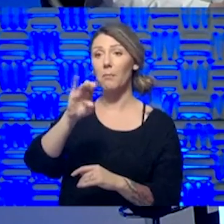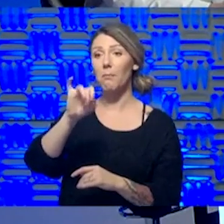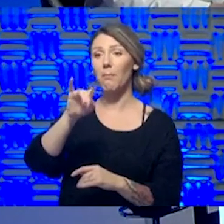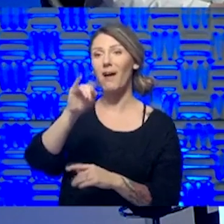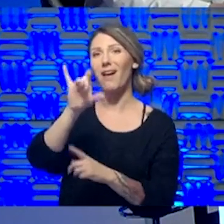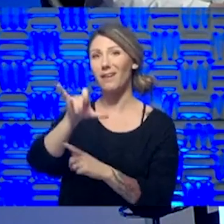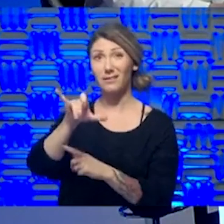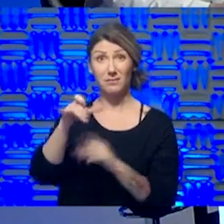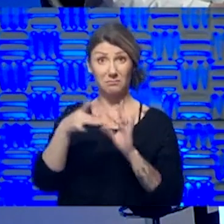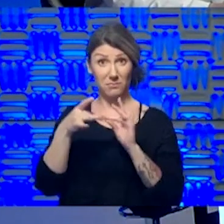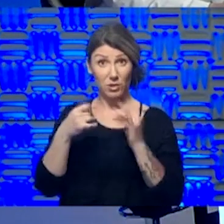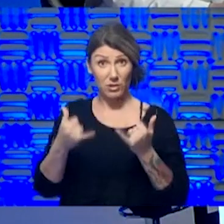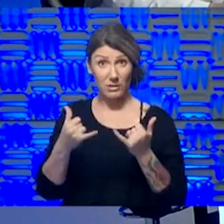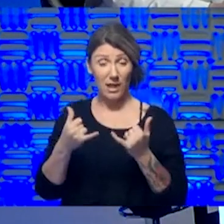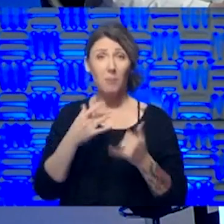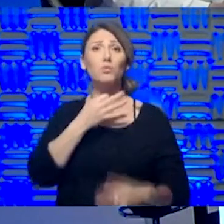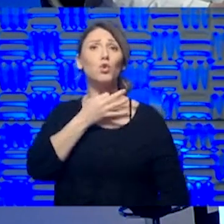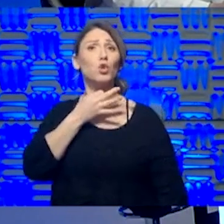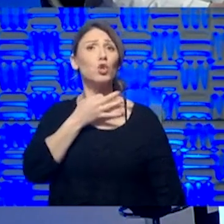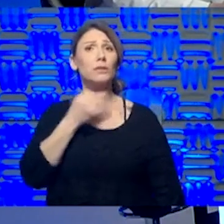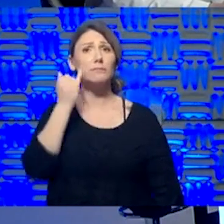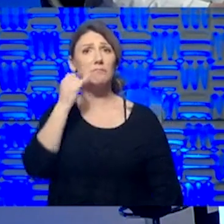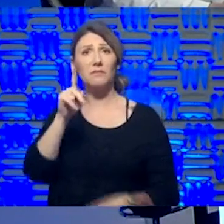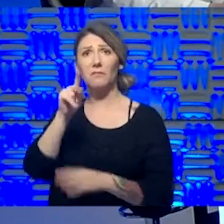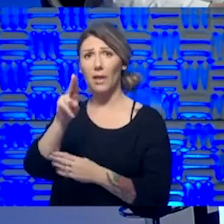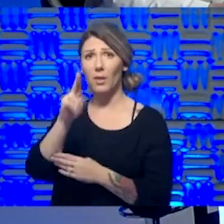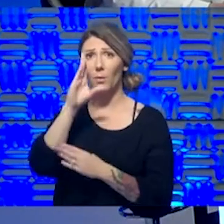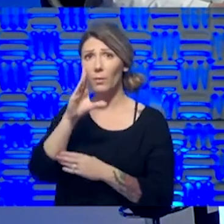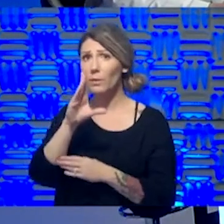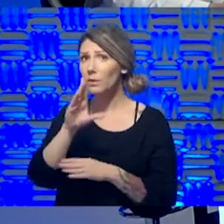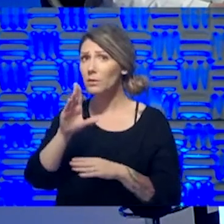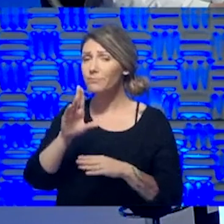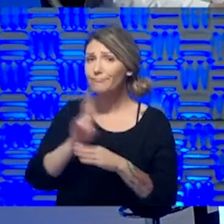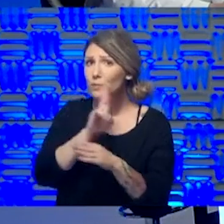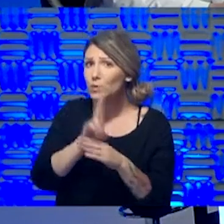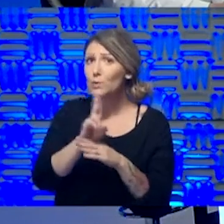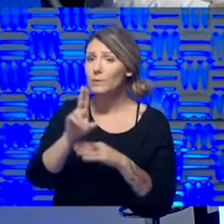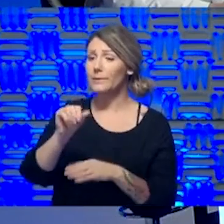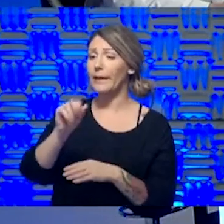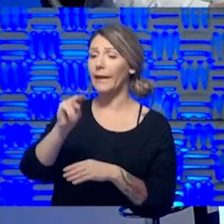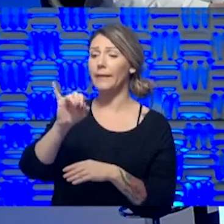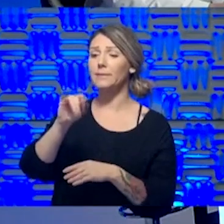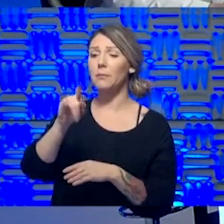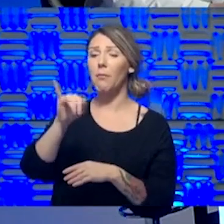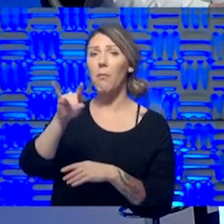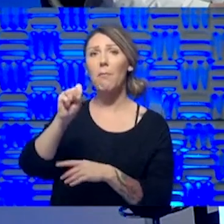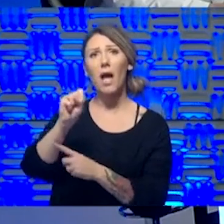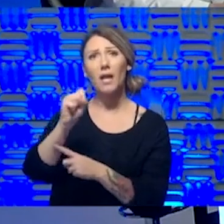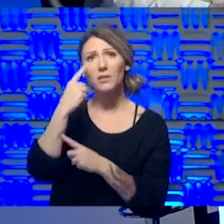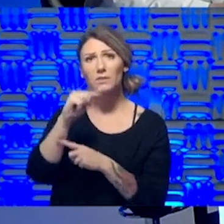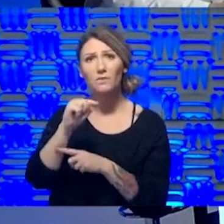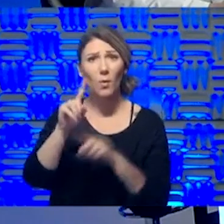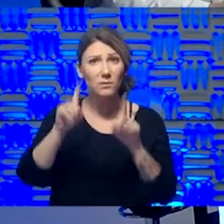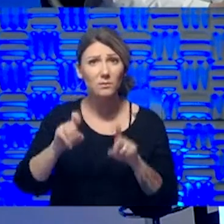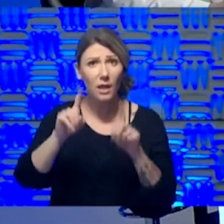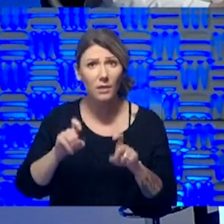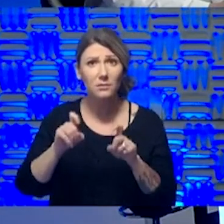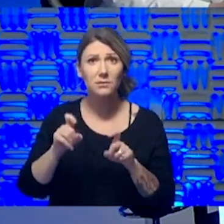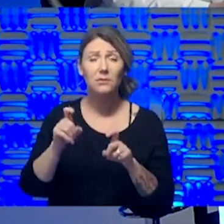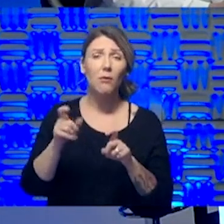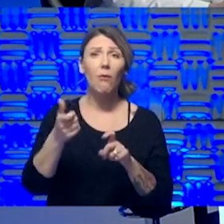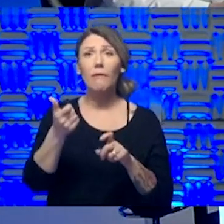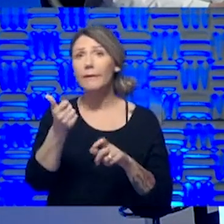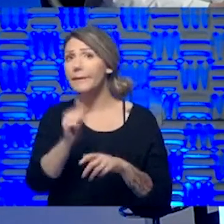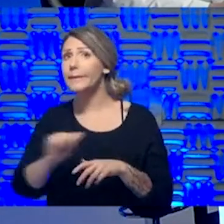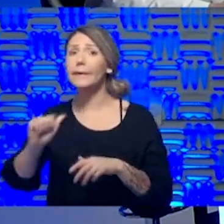about is KU going to do antibody testing at all, and are there any kind of diagnostic, well, I mean,